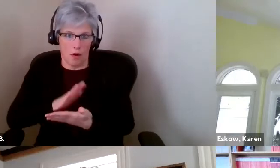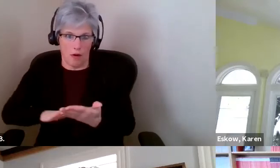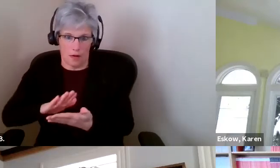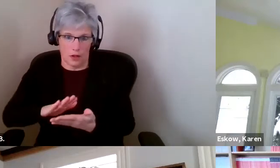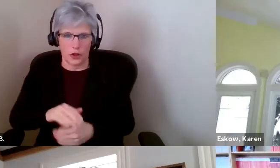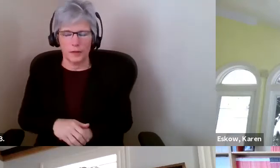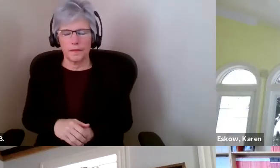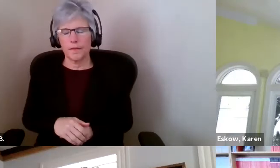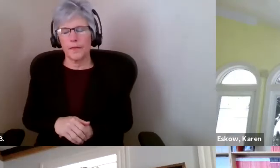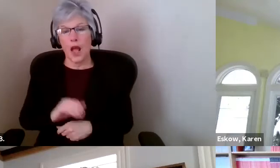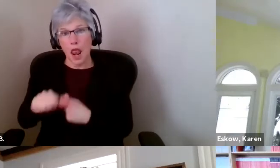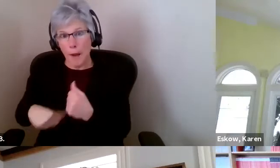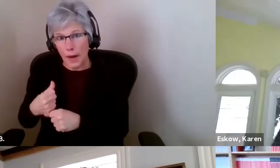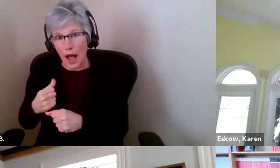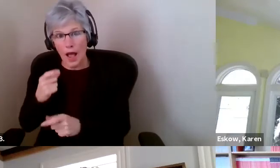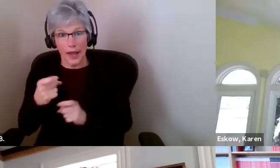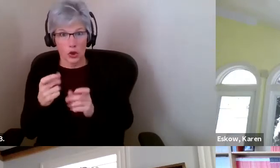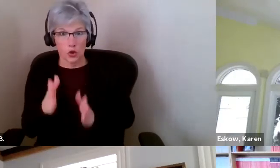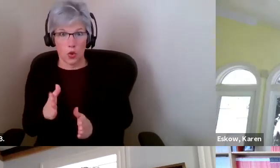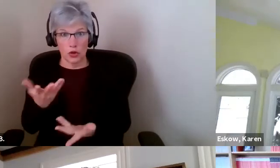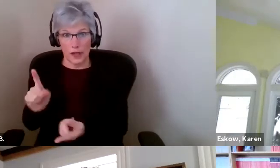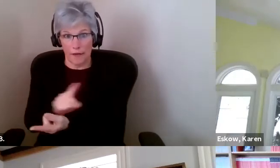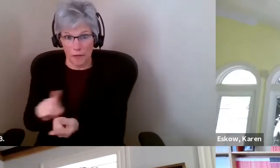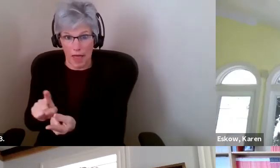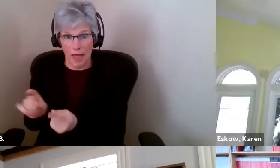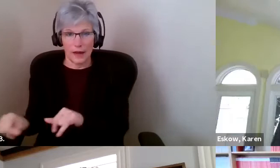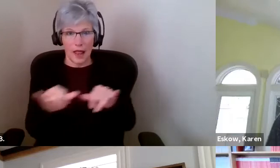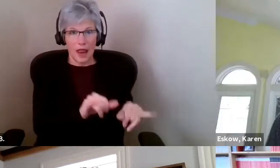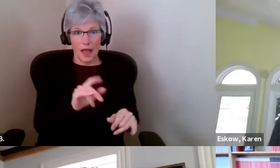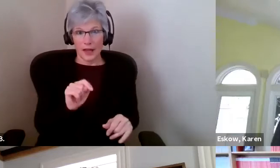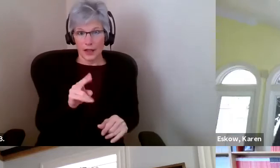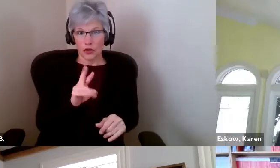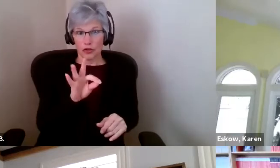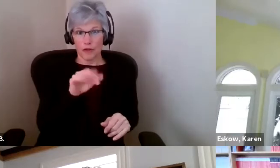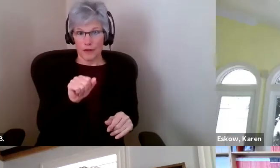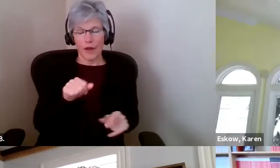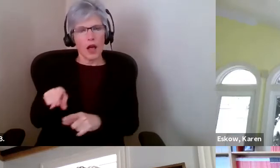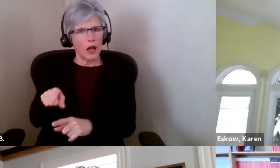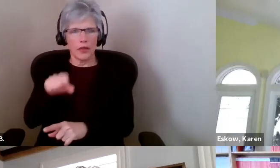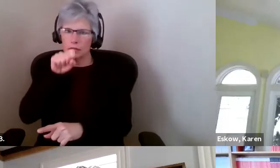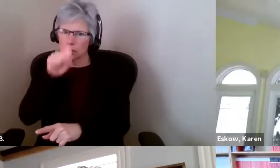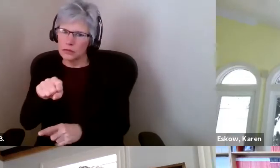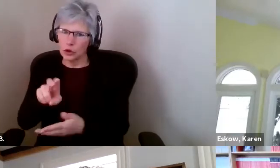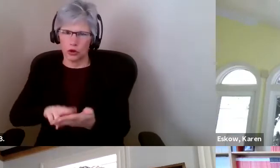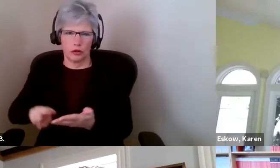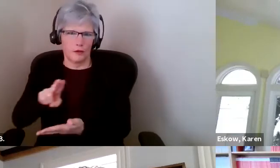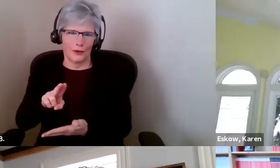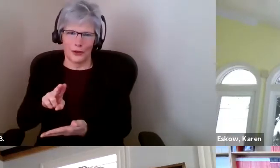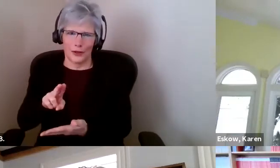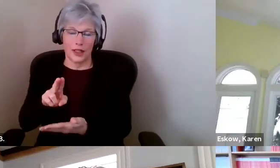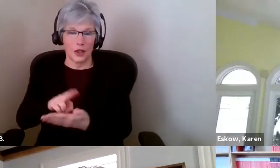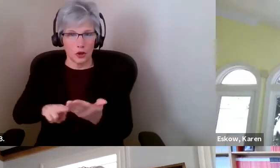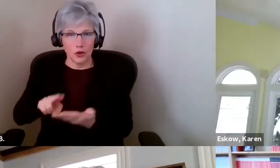with, as you might imagine, like the people on TERFA, they love the university. The university is a really important part of